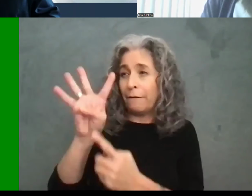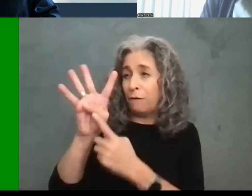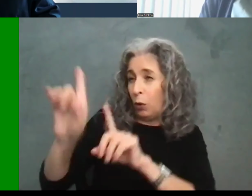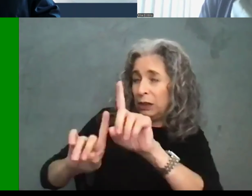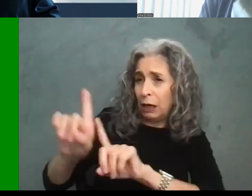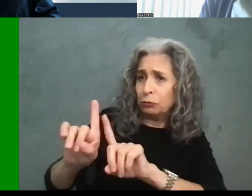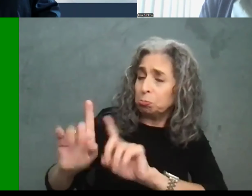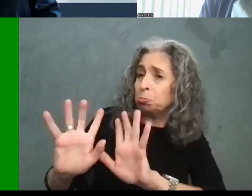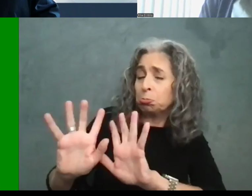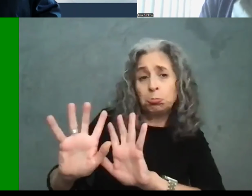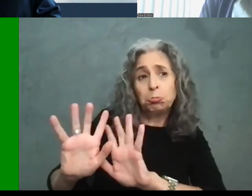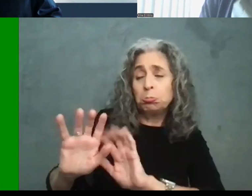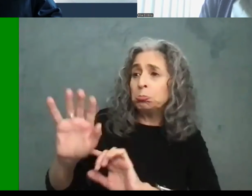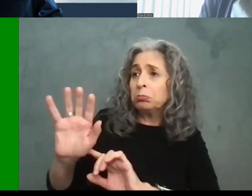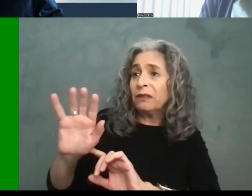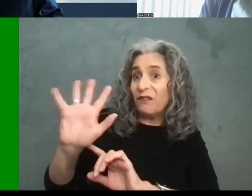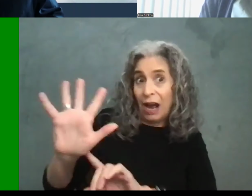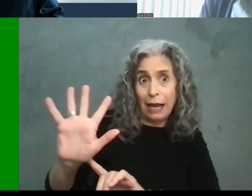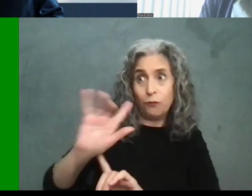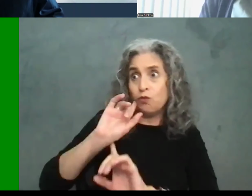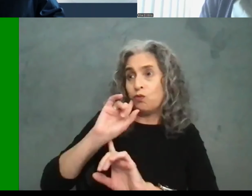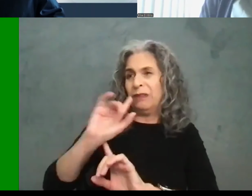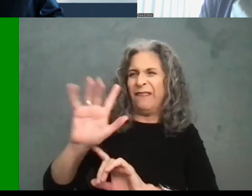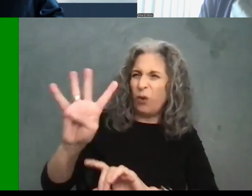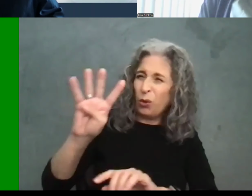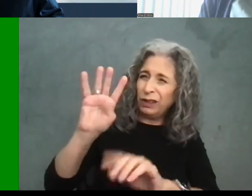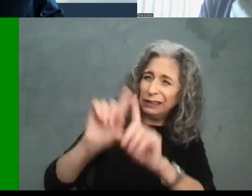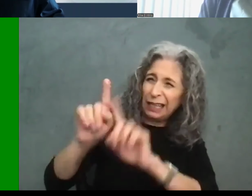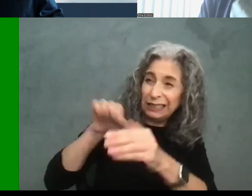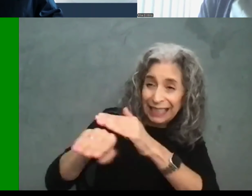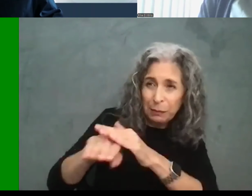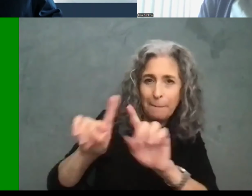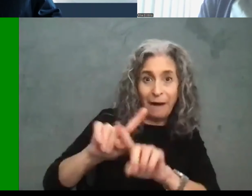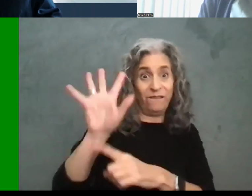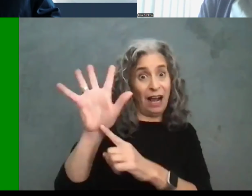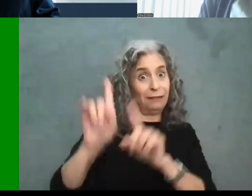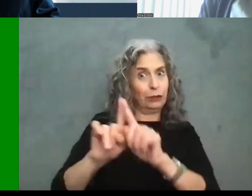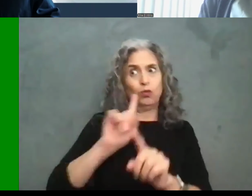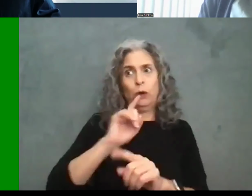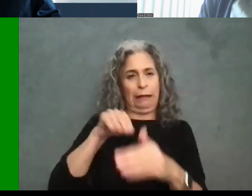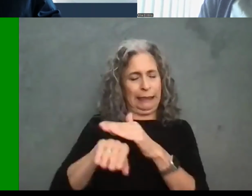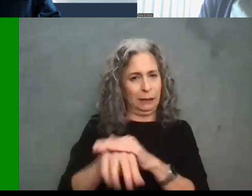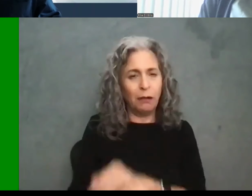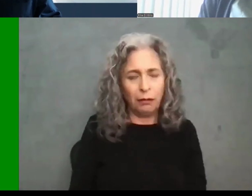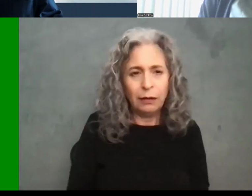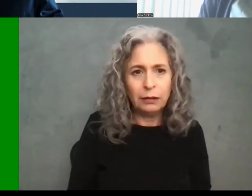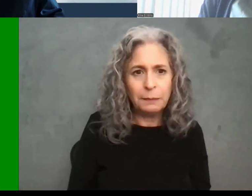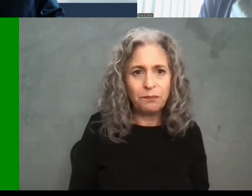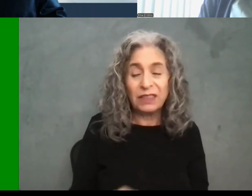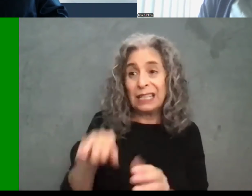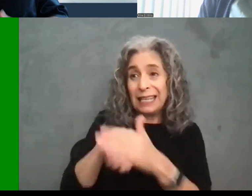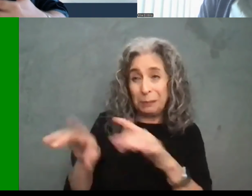pretty accessible. 5 stars, really accessible. But the accessibility is different in that you then